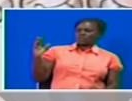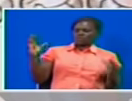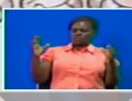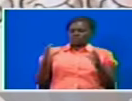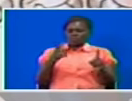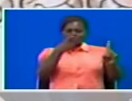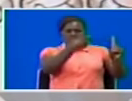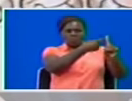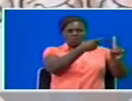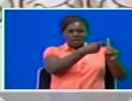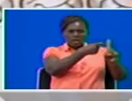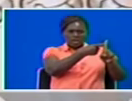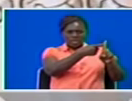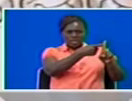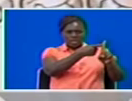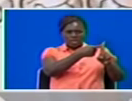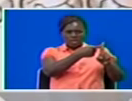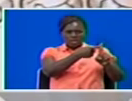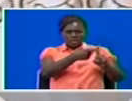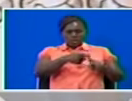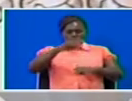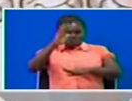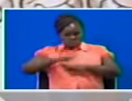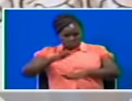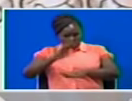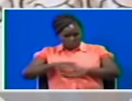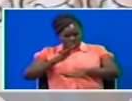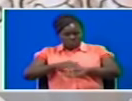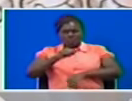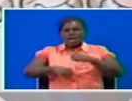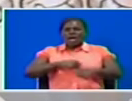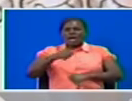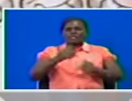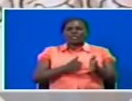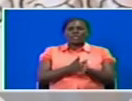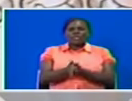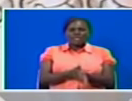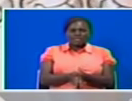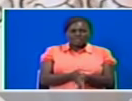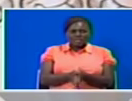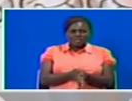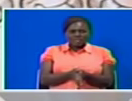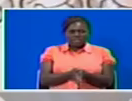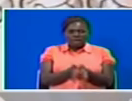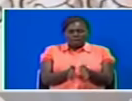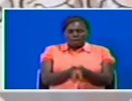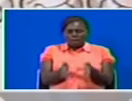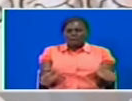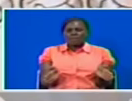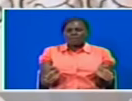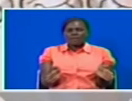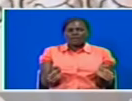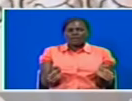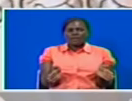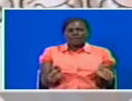Kwale acted impartially in the best interests of the public and